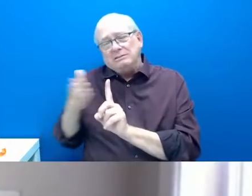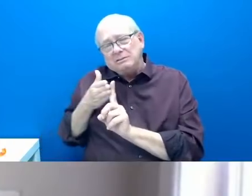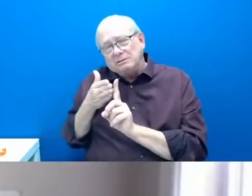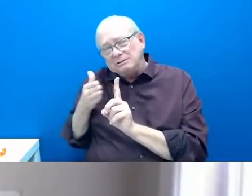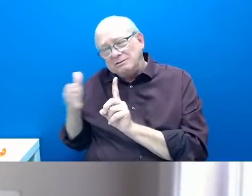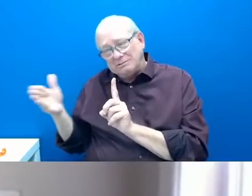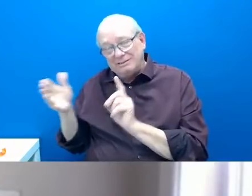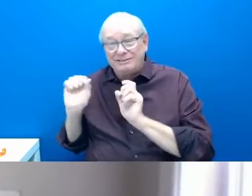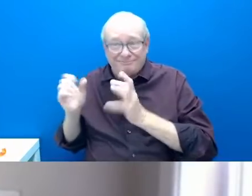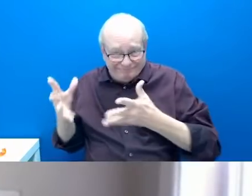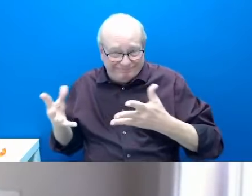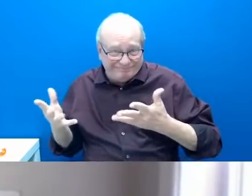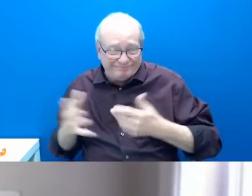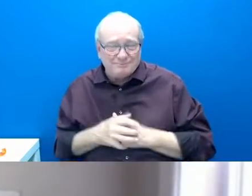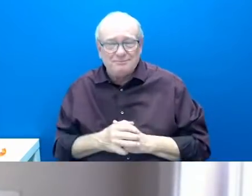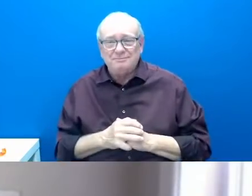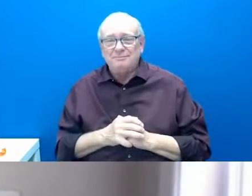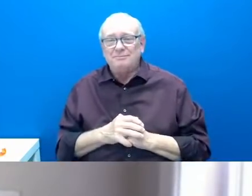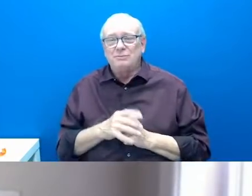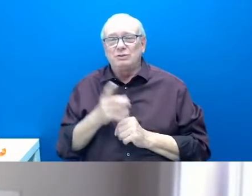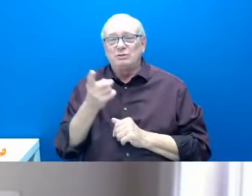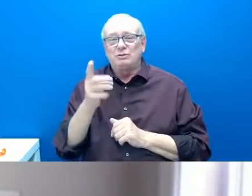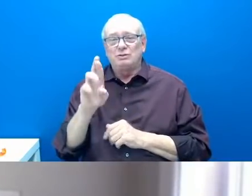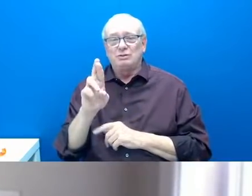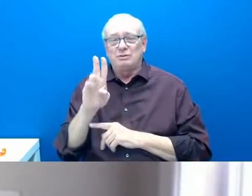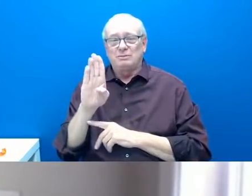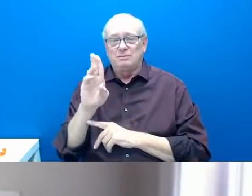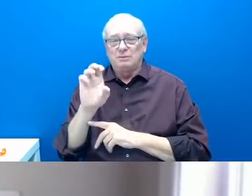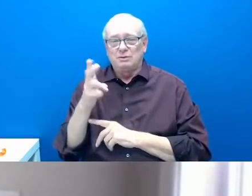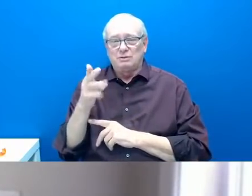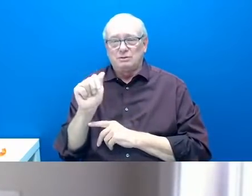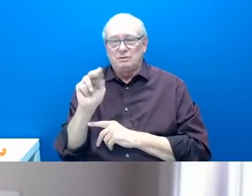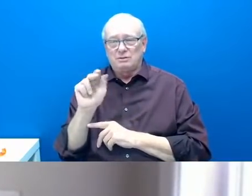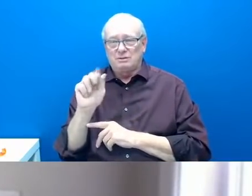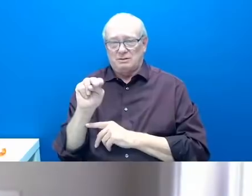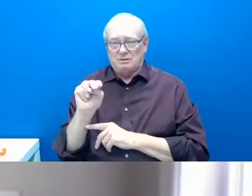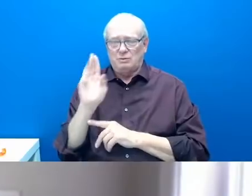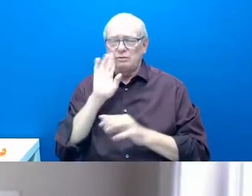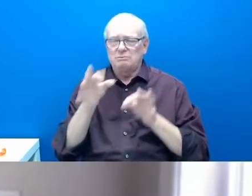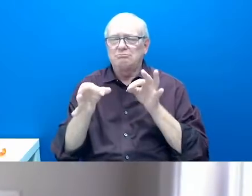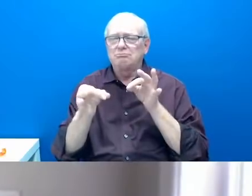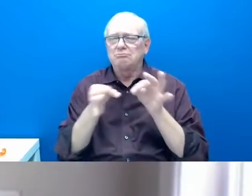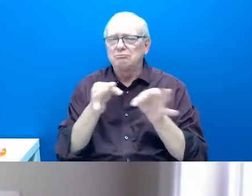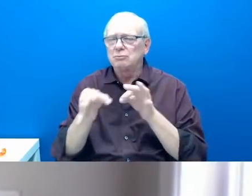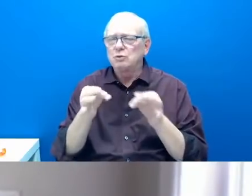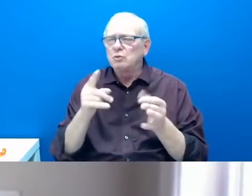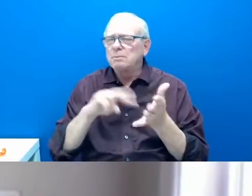to talk about some of those challenges of, what does that mean logistically to transport a patient that's critically ill, very, very